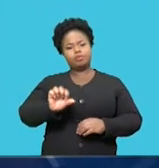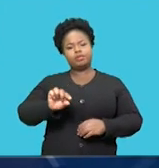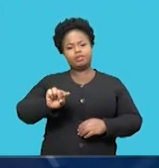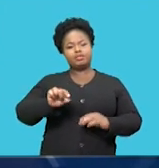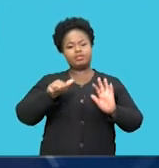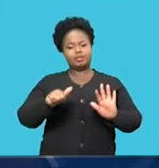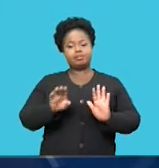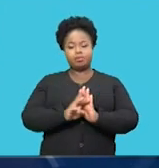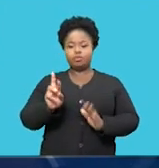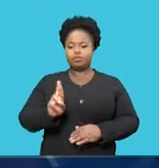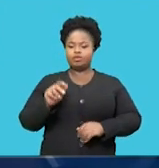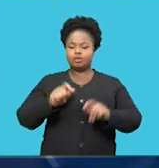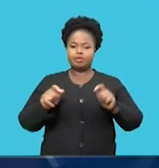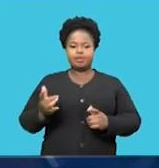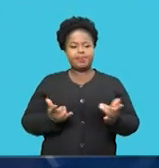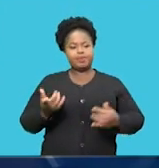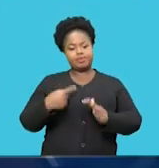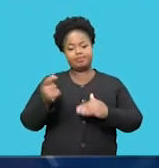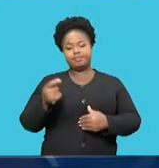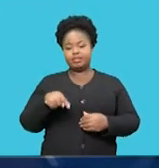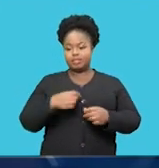engu-R26.6 billion kubathengisi baseningizimu Afrika kulo nyaka